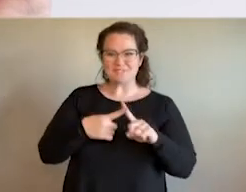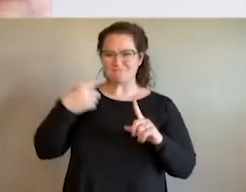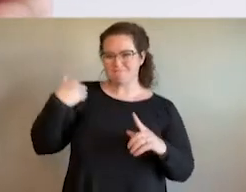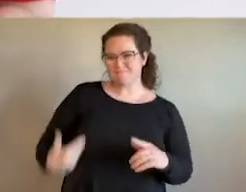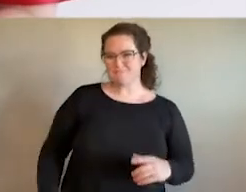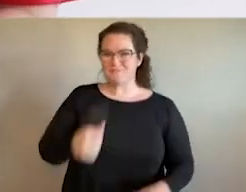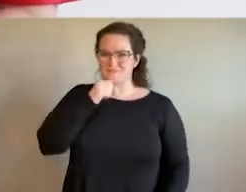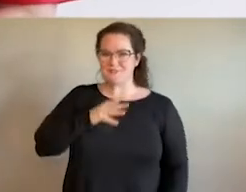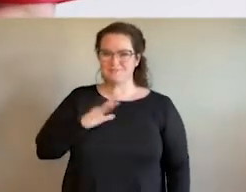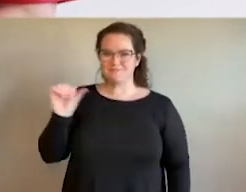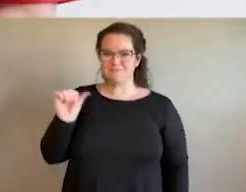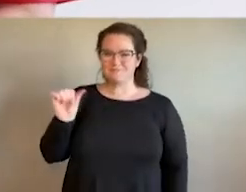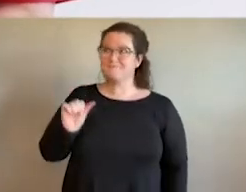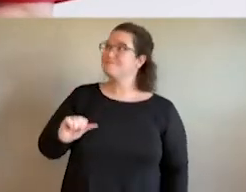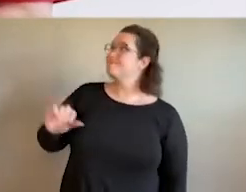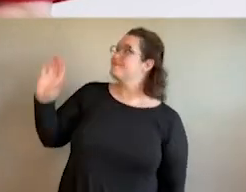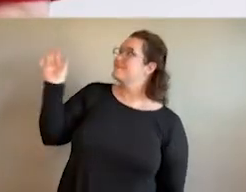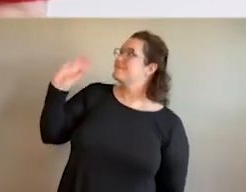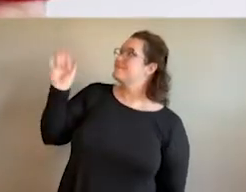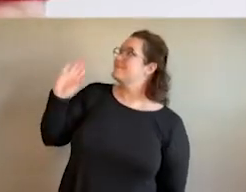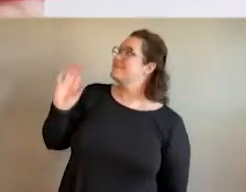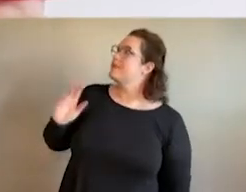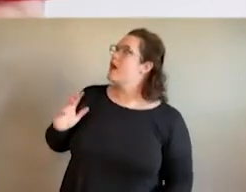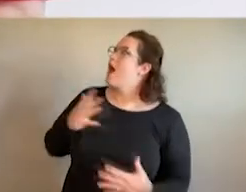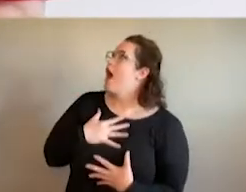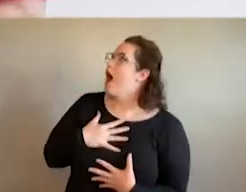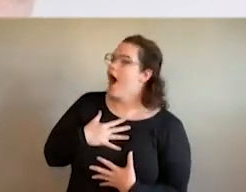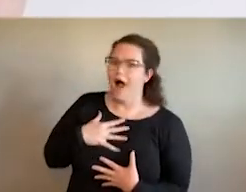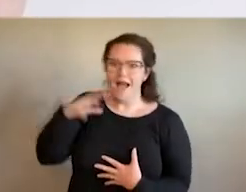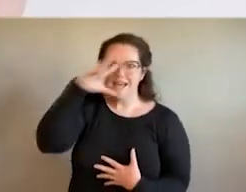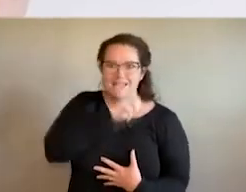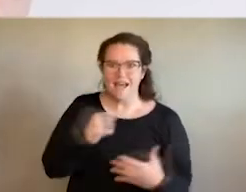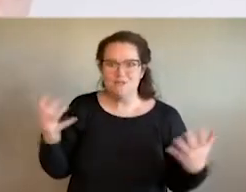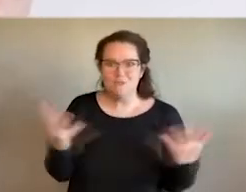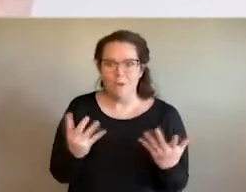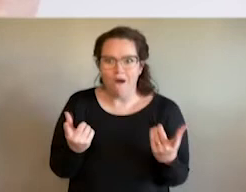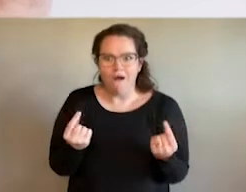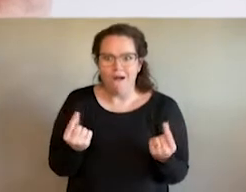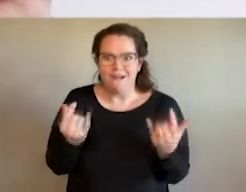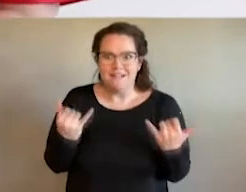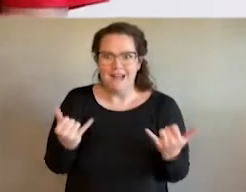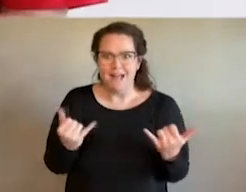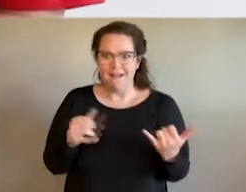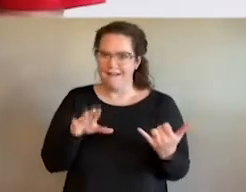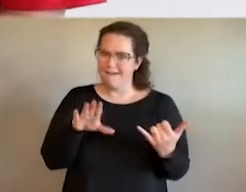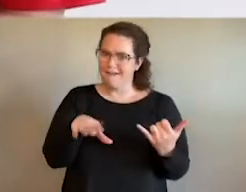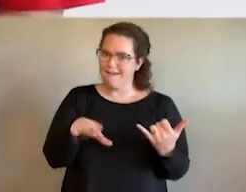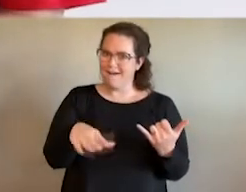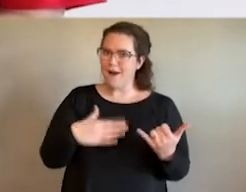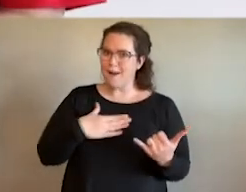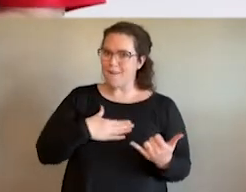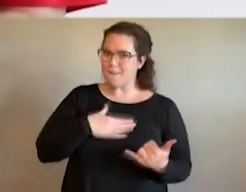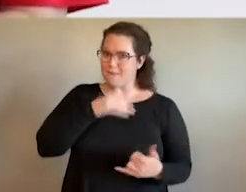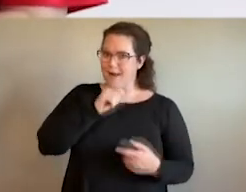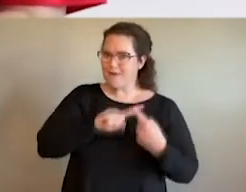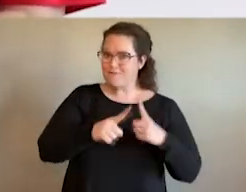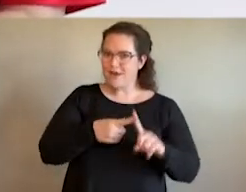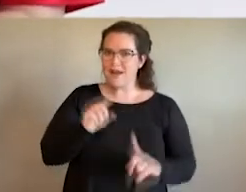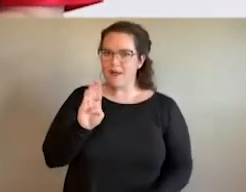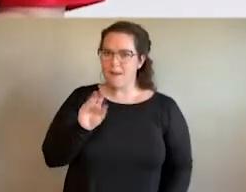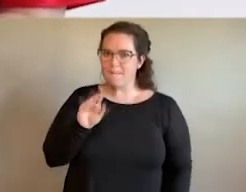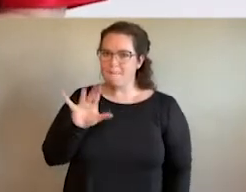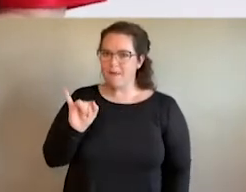here. Miss Jessica, you're never gonna believe what we get to do today. Y'all, my friend Bobby Joe called